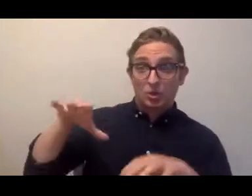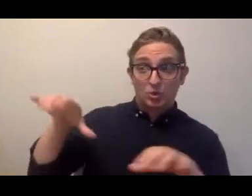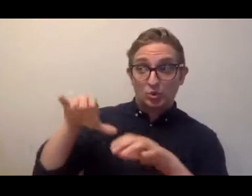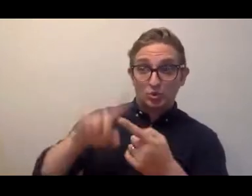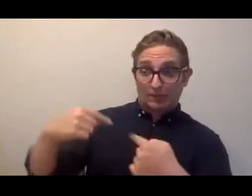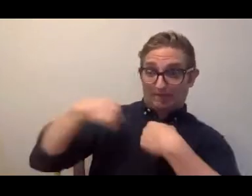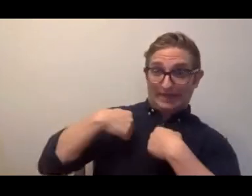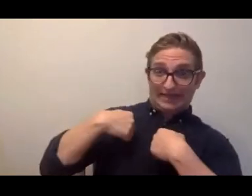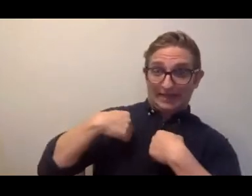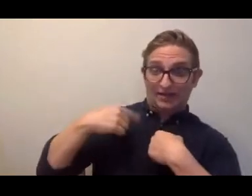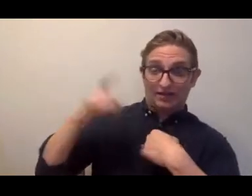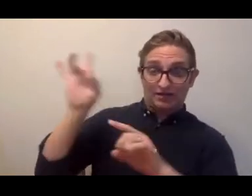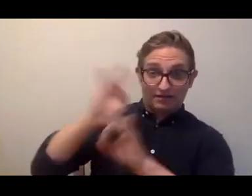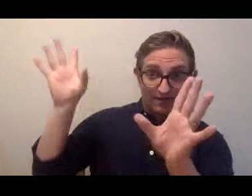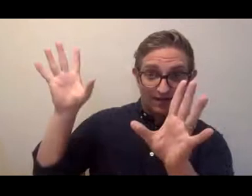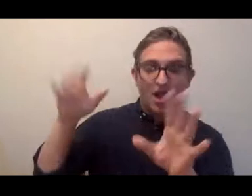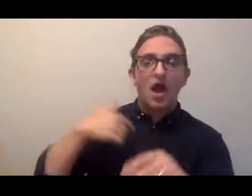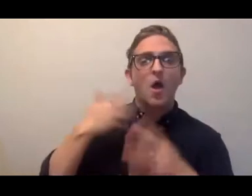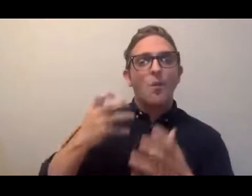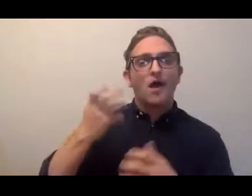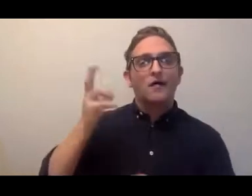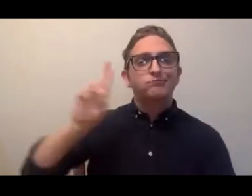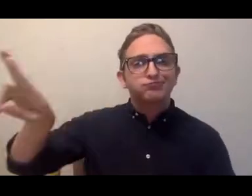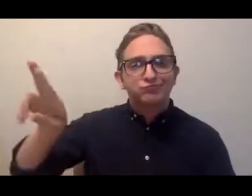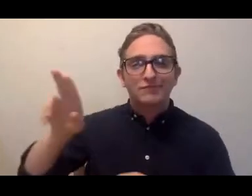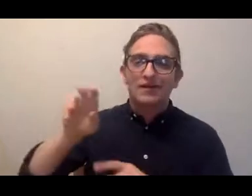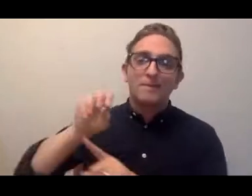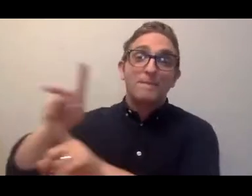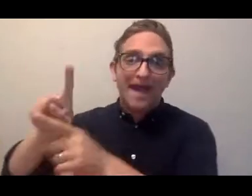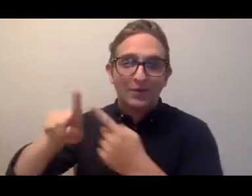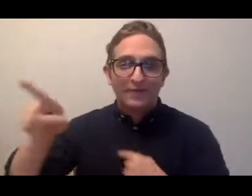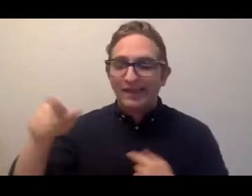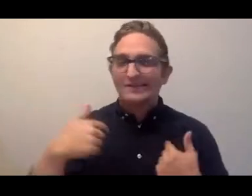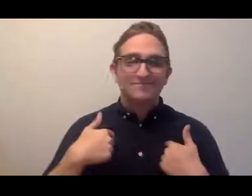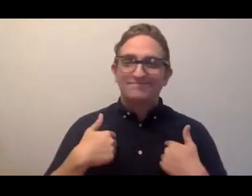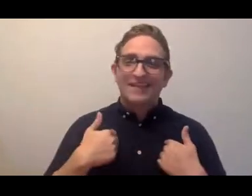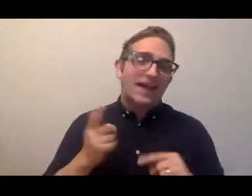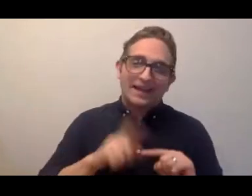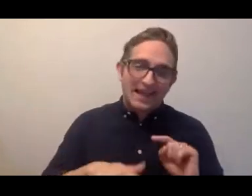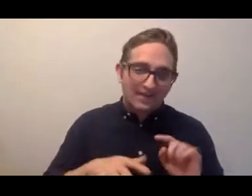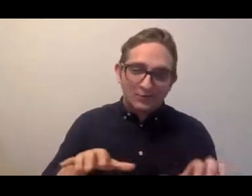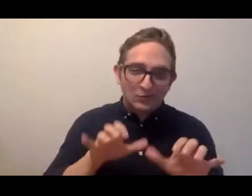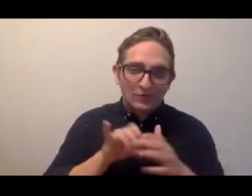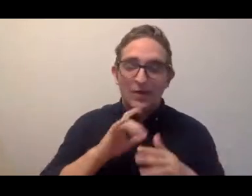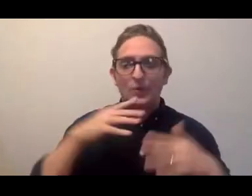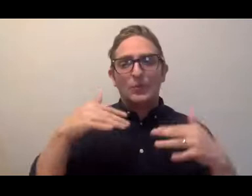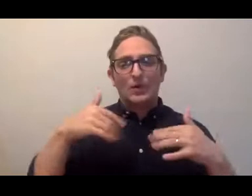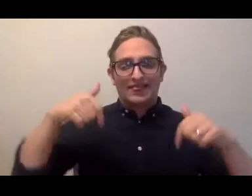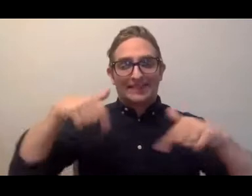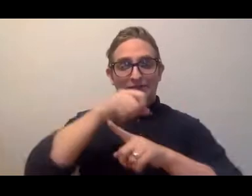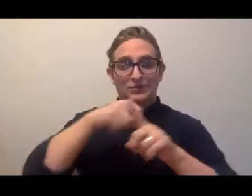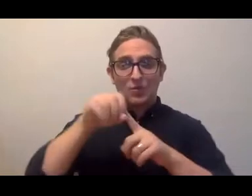to them the way they did to me. I can't operate like that. This is difficult for